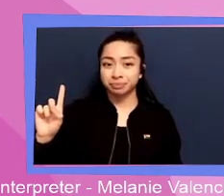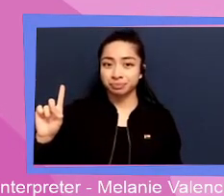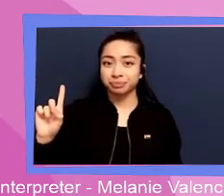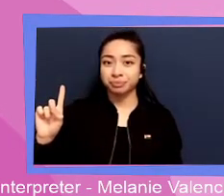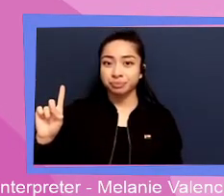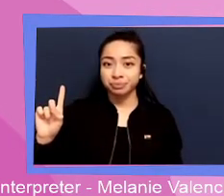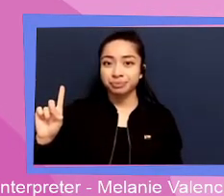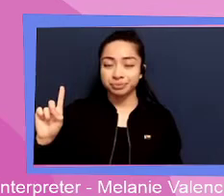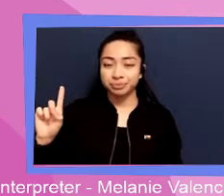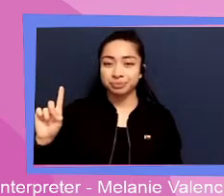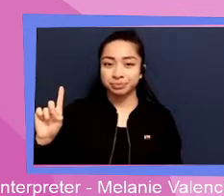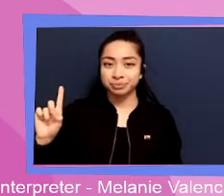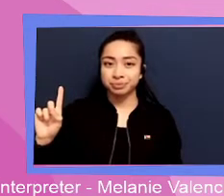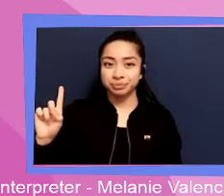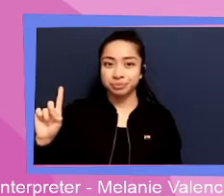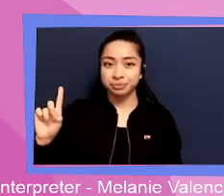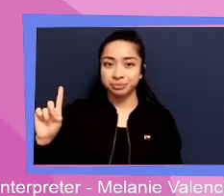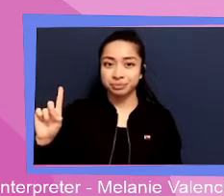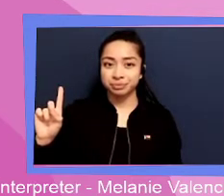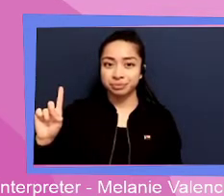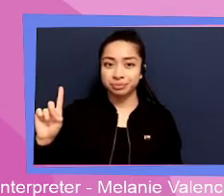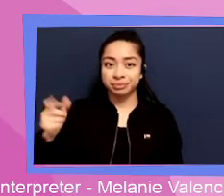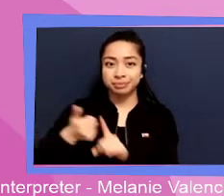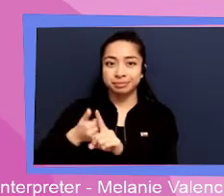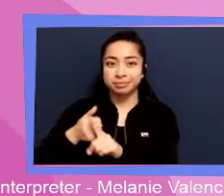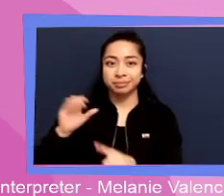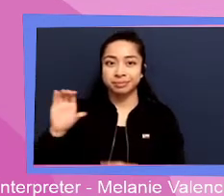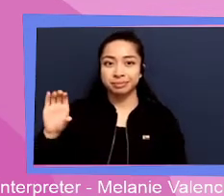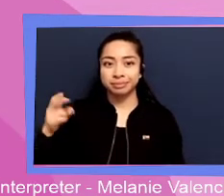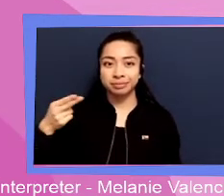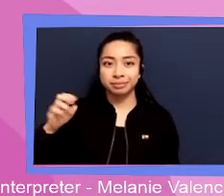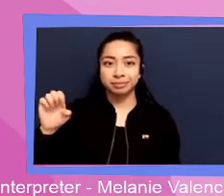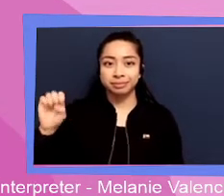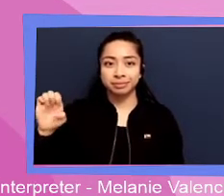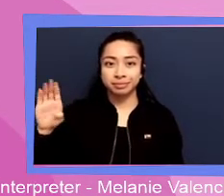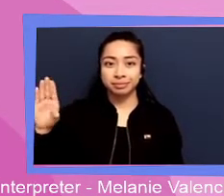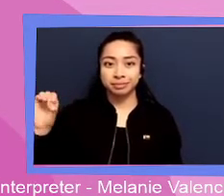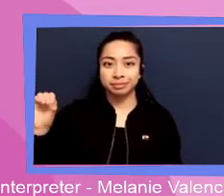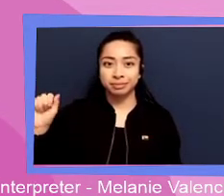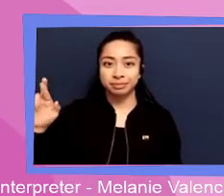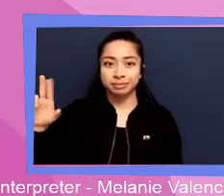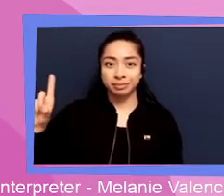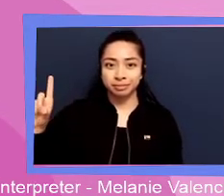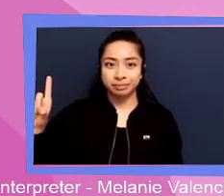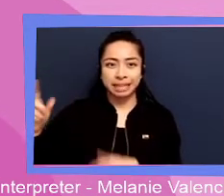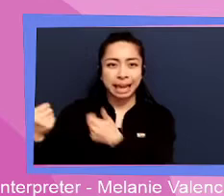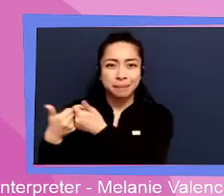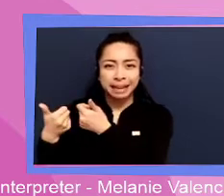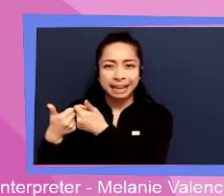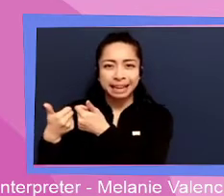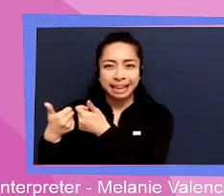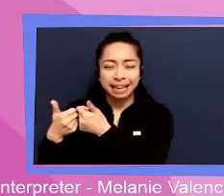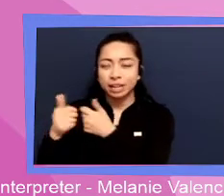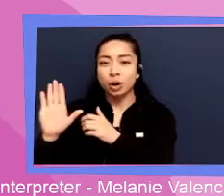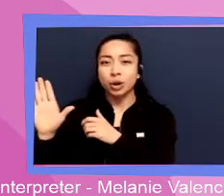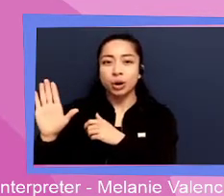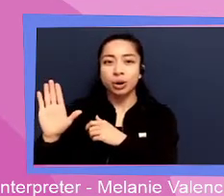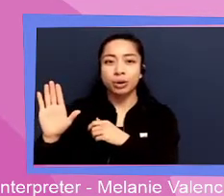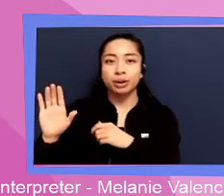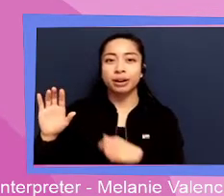was Cheeseboard Gaming. No, just kidding. That was 50. 51 was